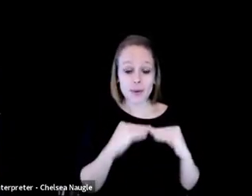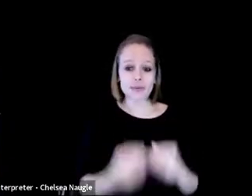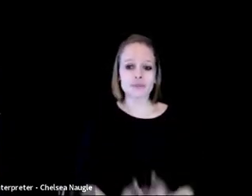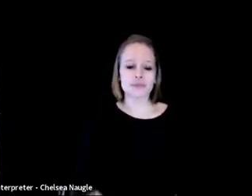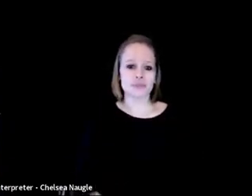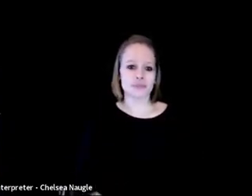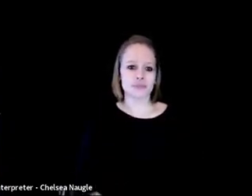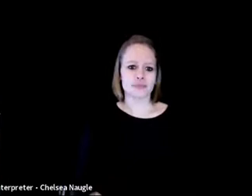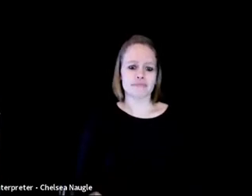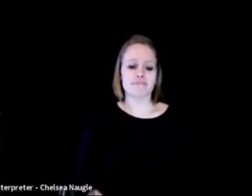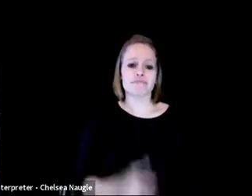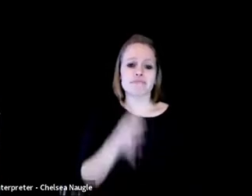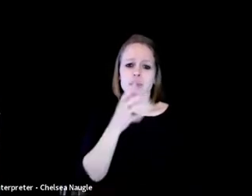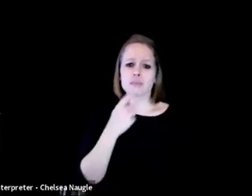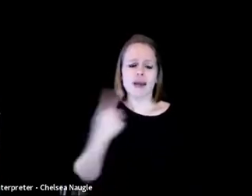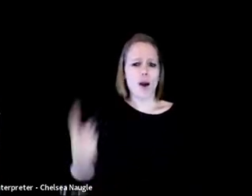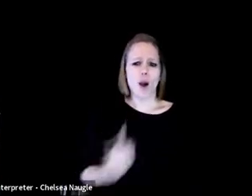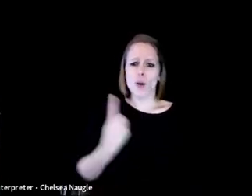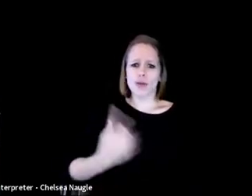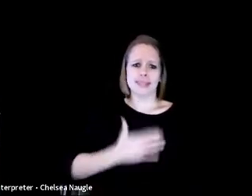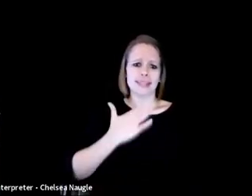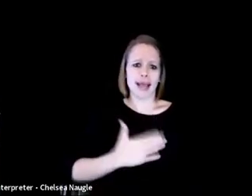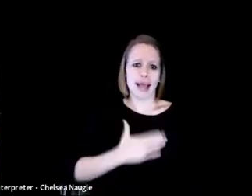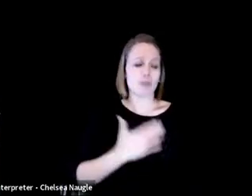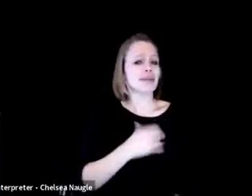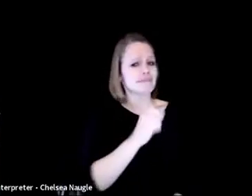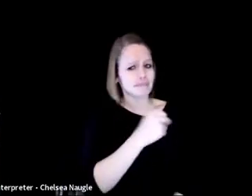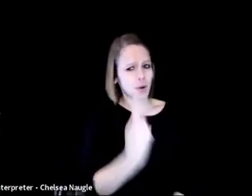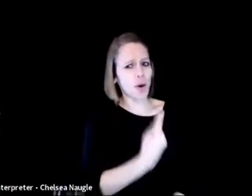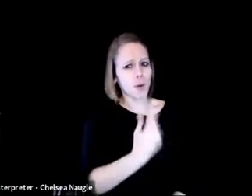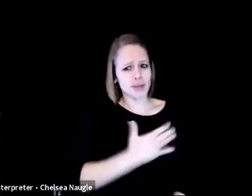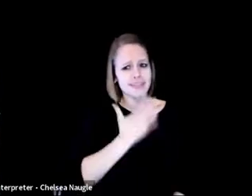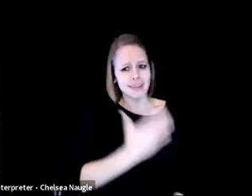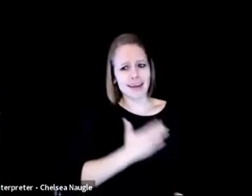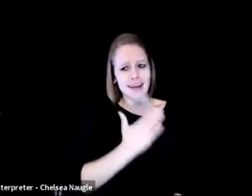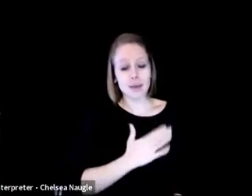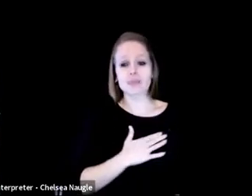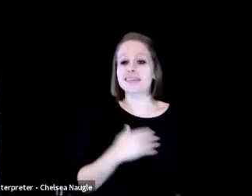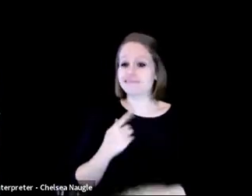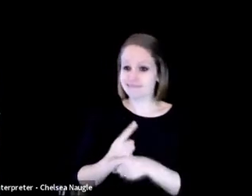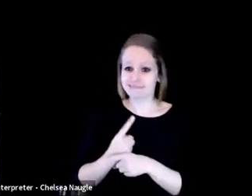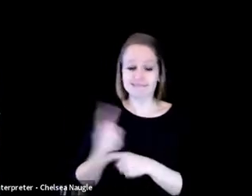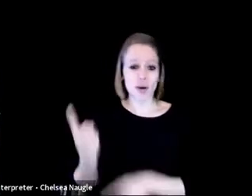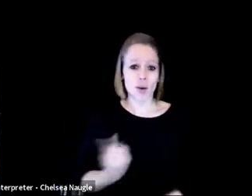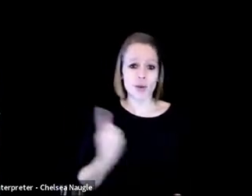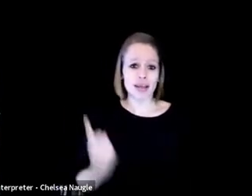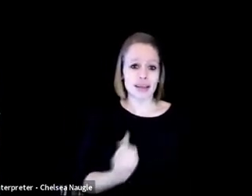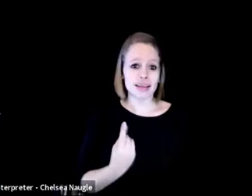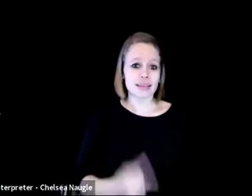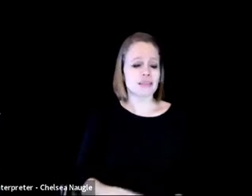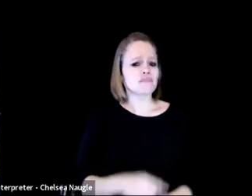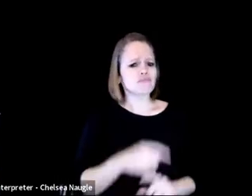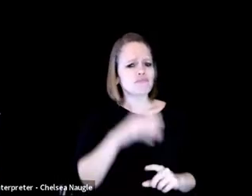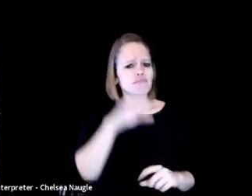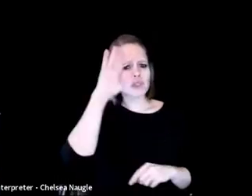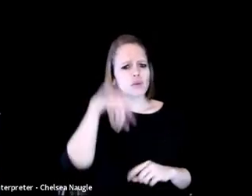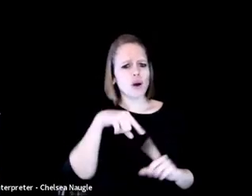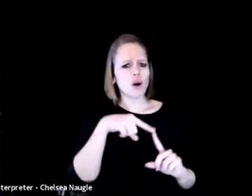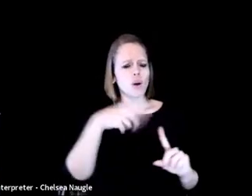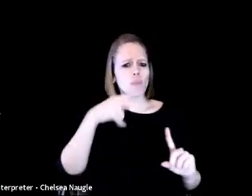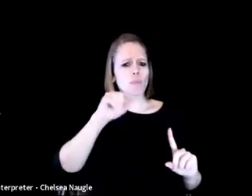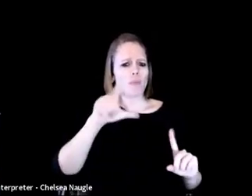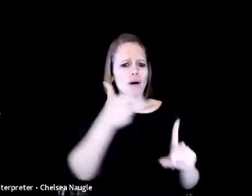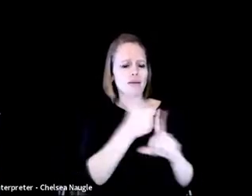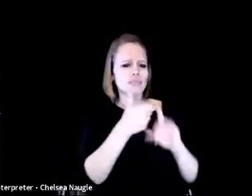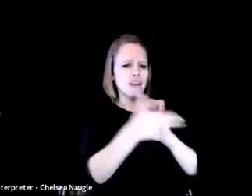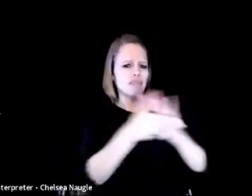He's always happy. He is a happy child. He is always happy. Even though he has, you know, his diagnosis of